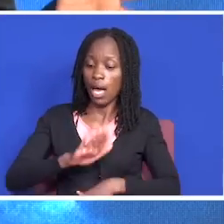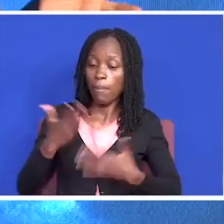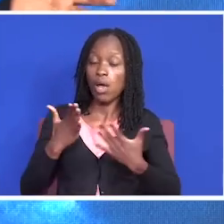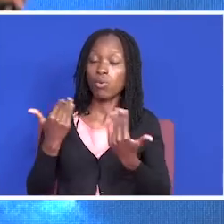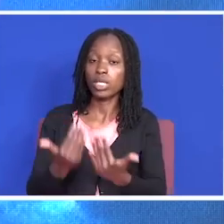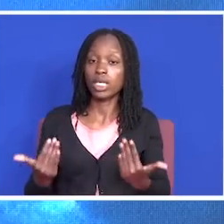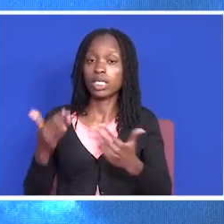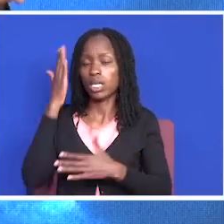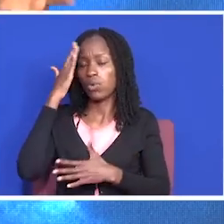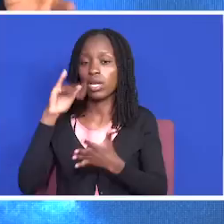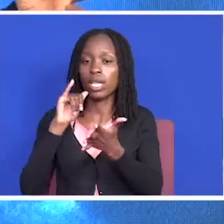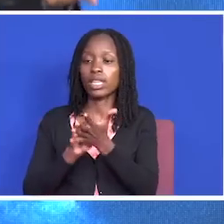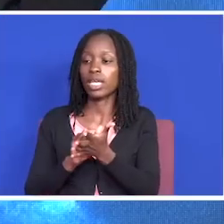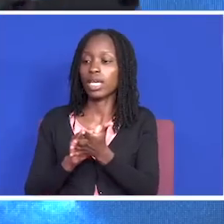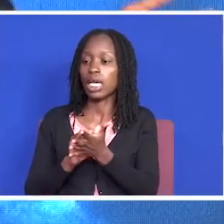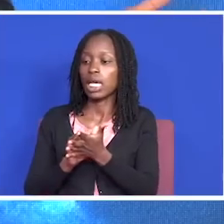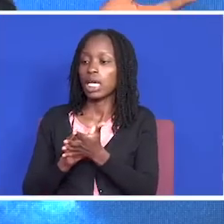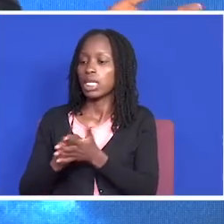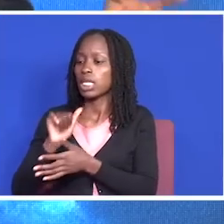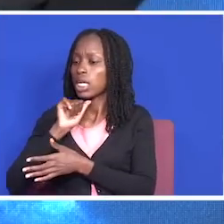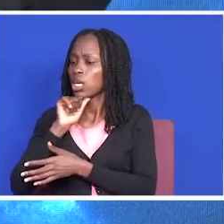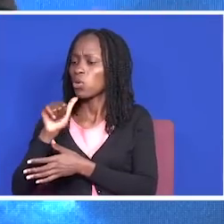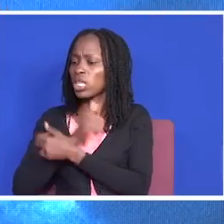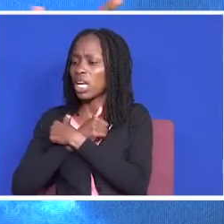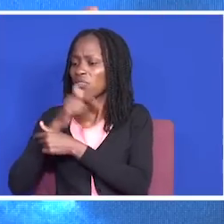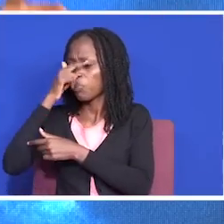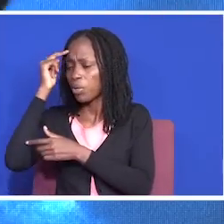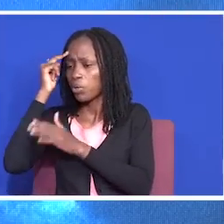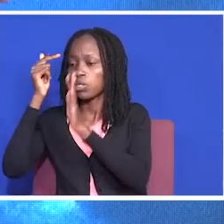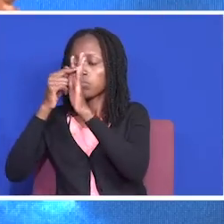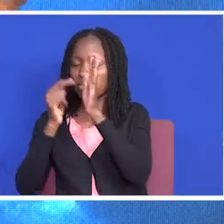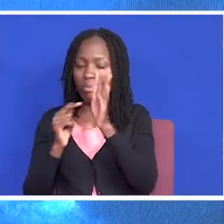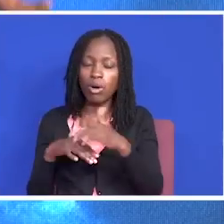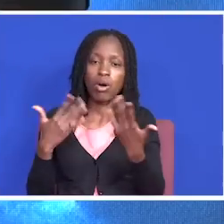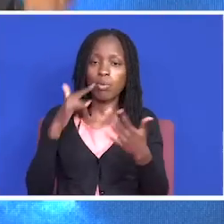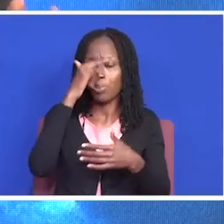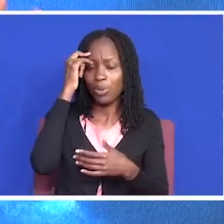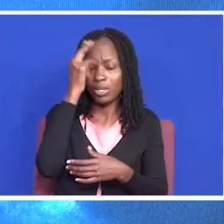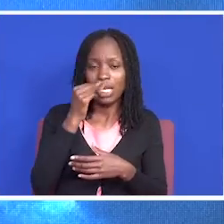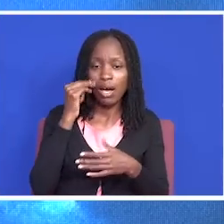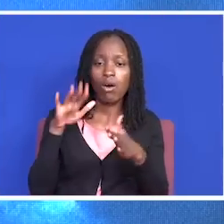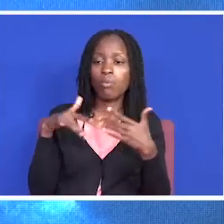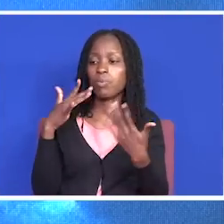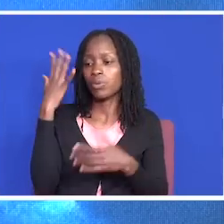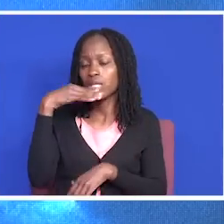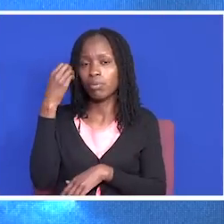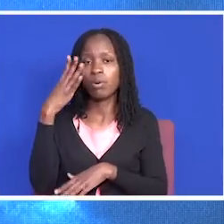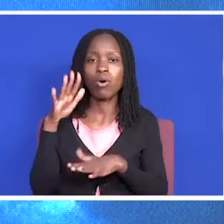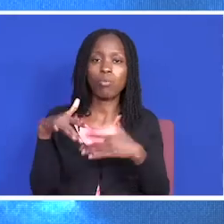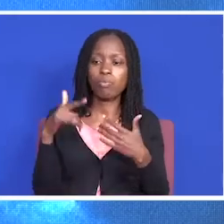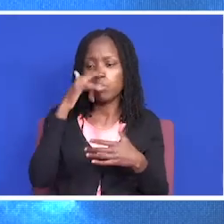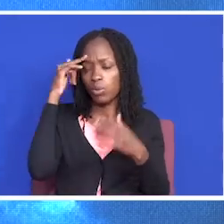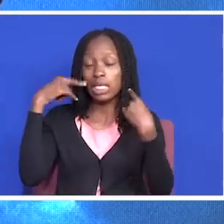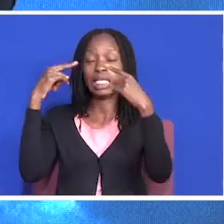knows they are not loved because they are beautiful. They are not loved because they are handsome. They are not loved because they are doing well